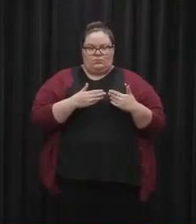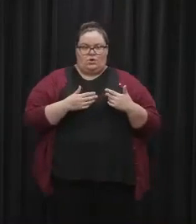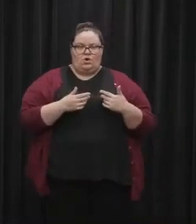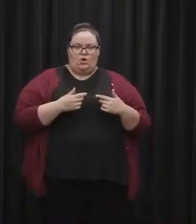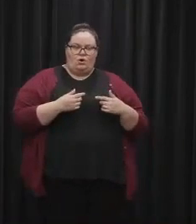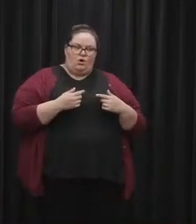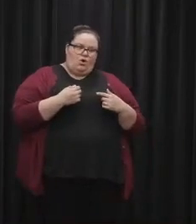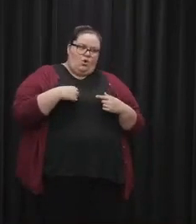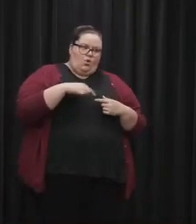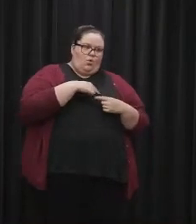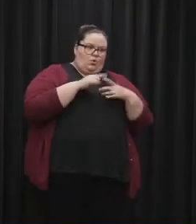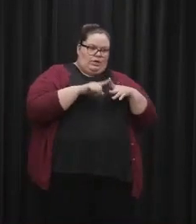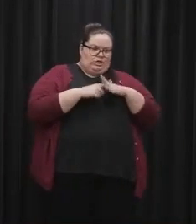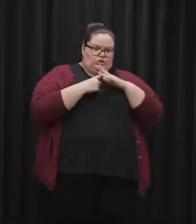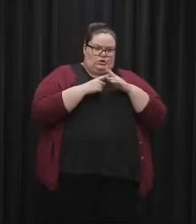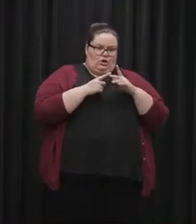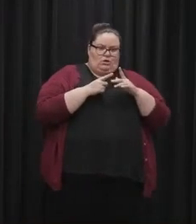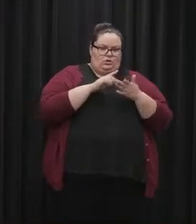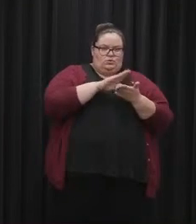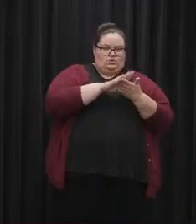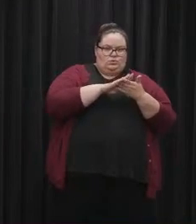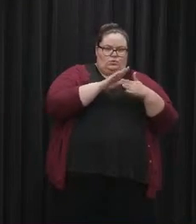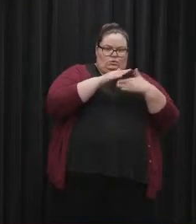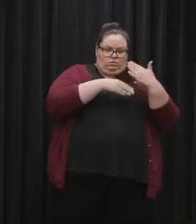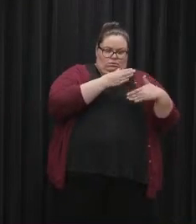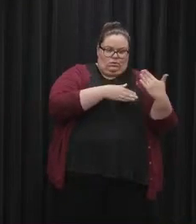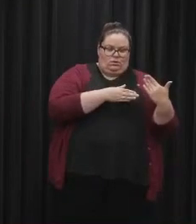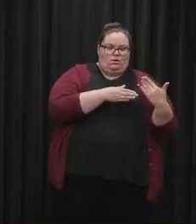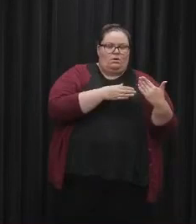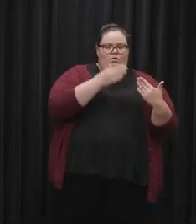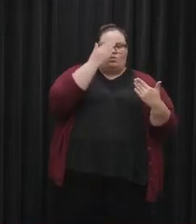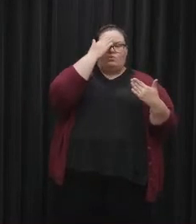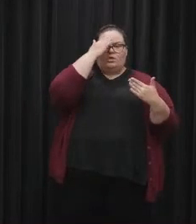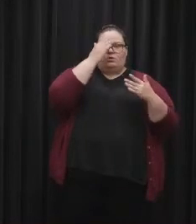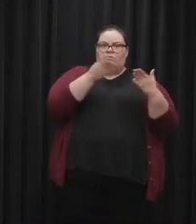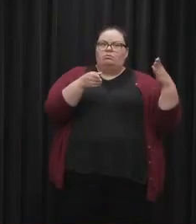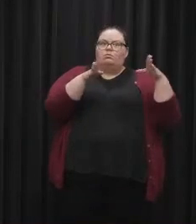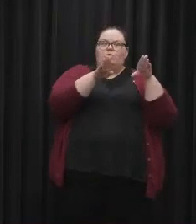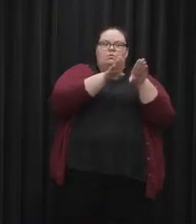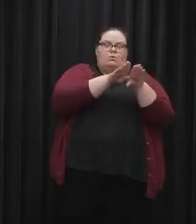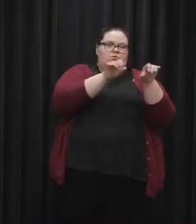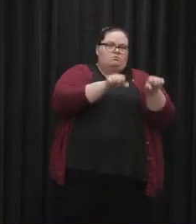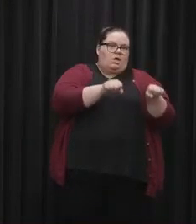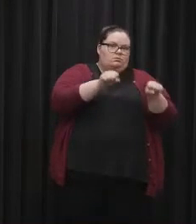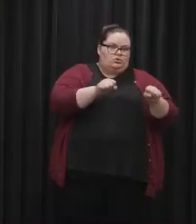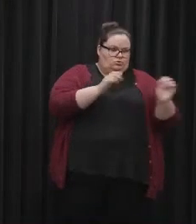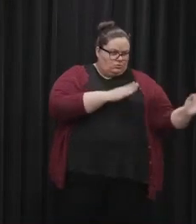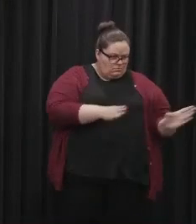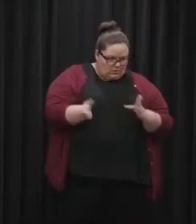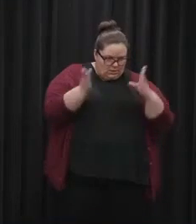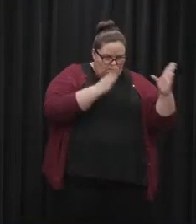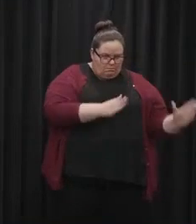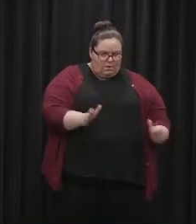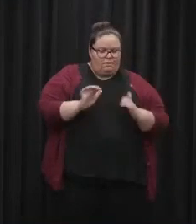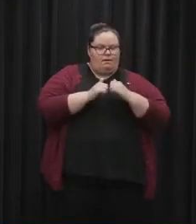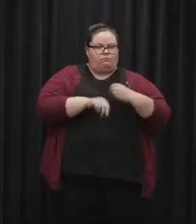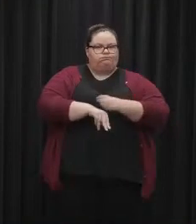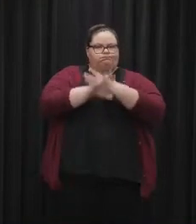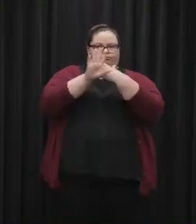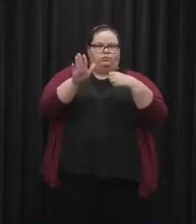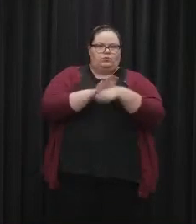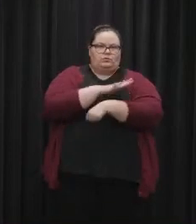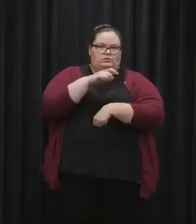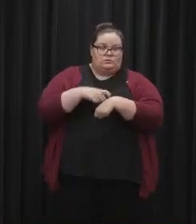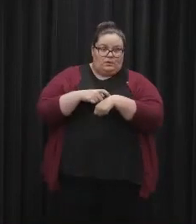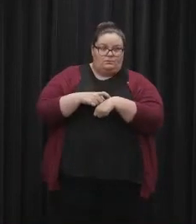wasn't a question of if or when we would have outbreaks like this, but how we would handle them. And so far, our handling has been world class. But now